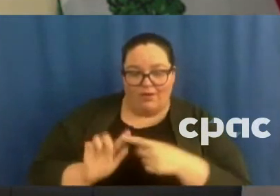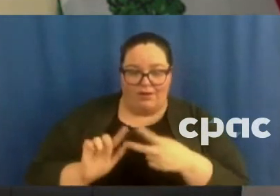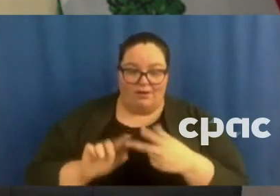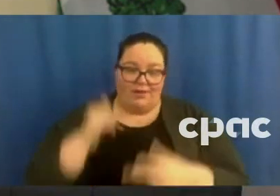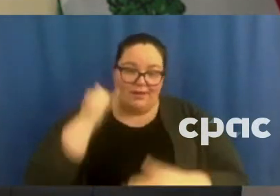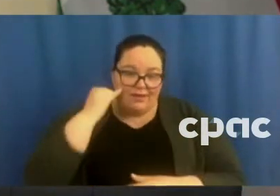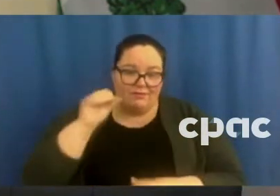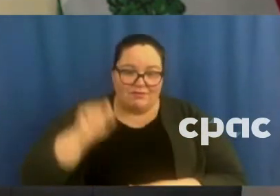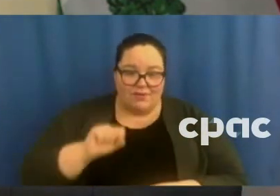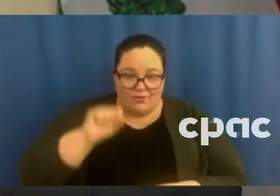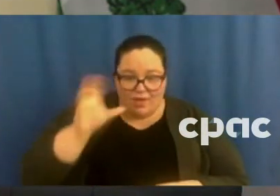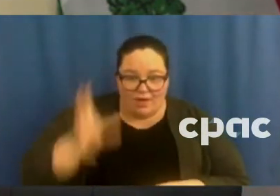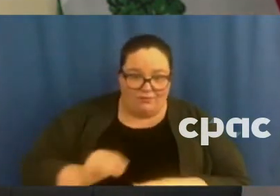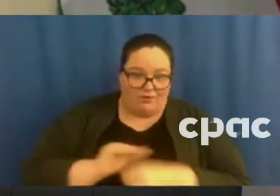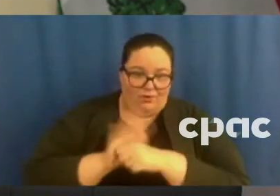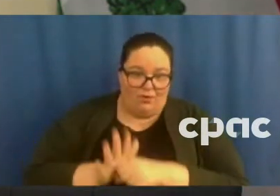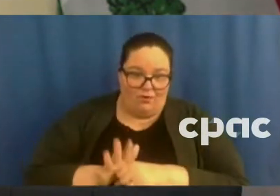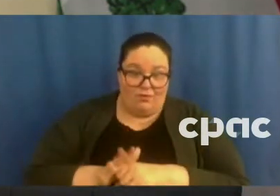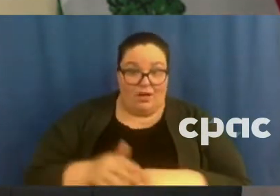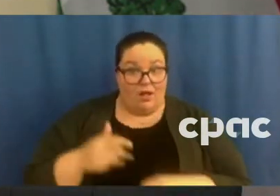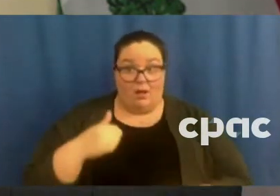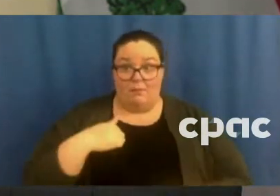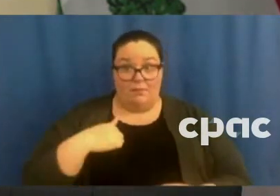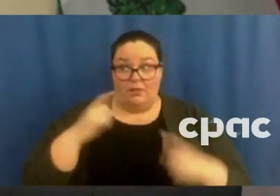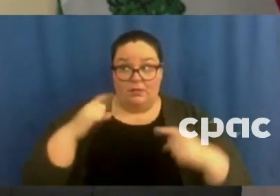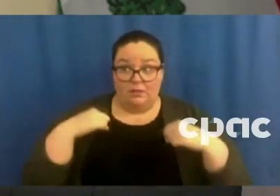slept any more than I have, I don't imagine.